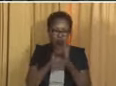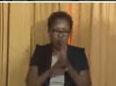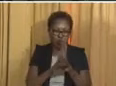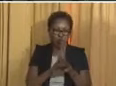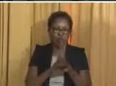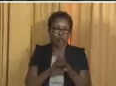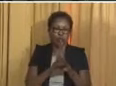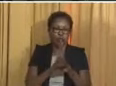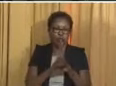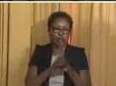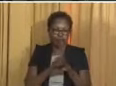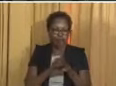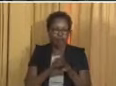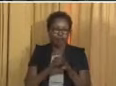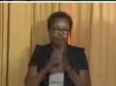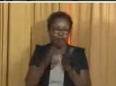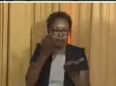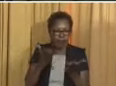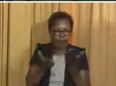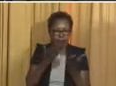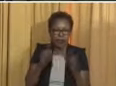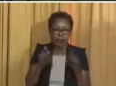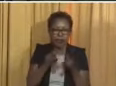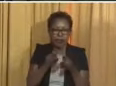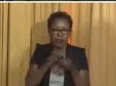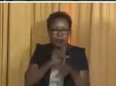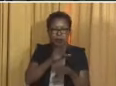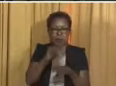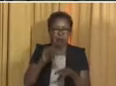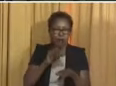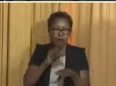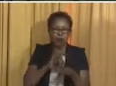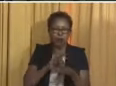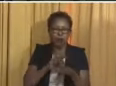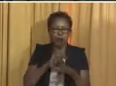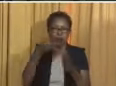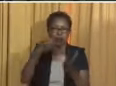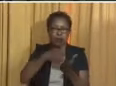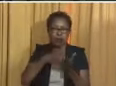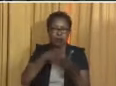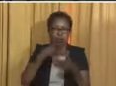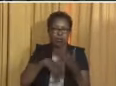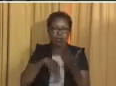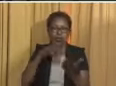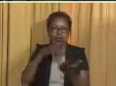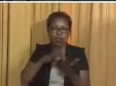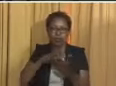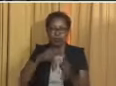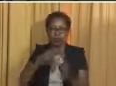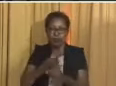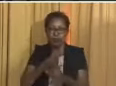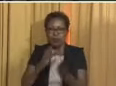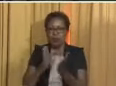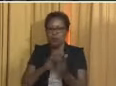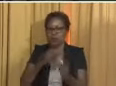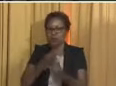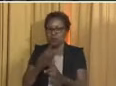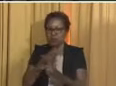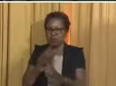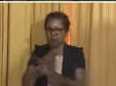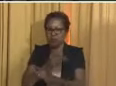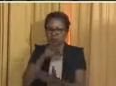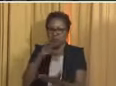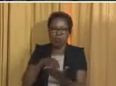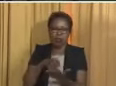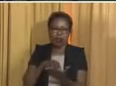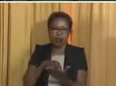And the same principle was stated in the matter of Speaker of Senate and several other cases of this